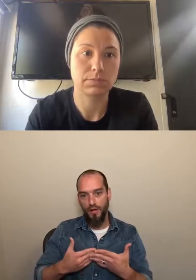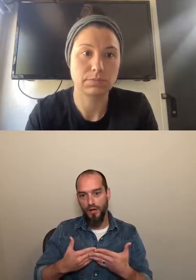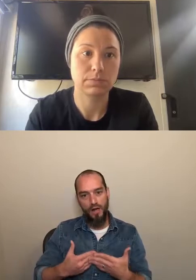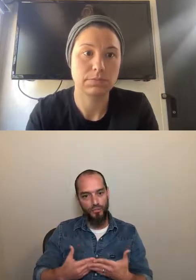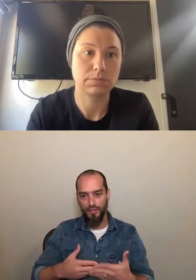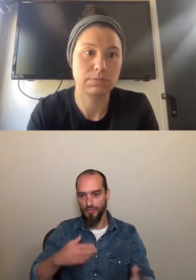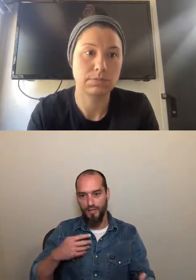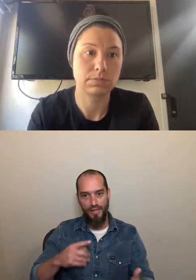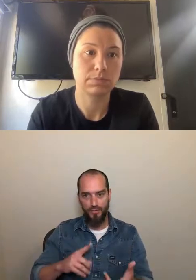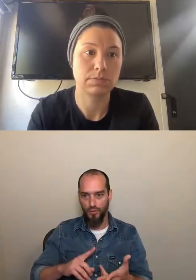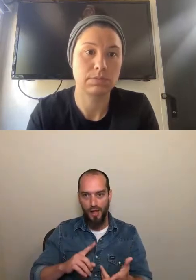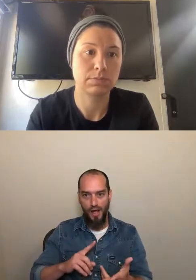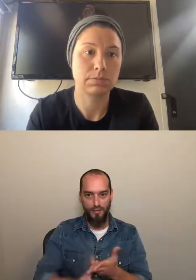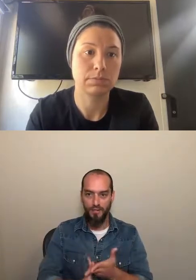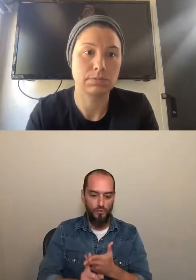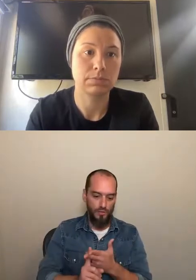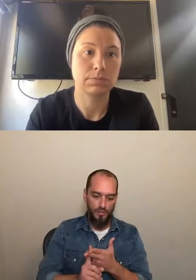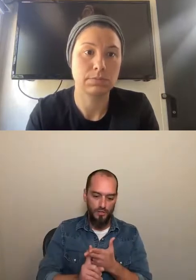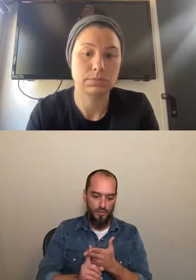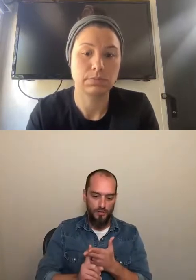from our contractors and or our